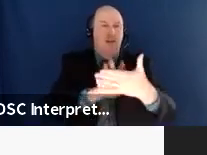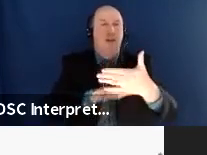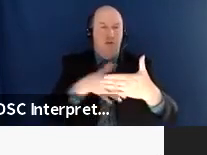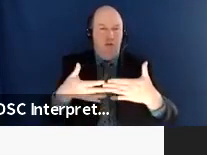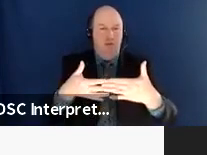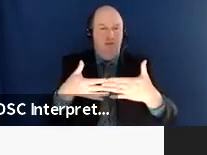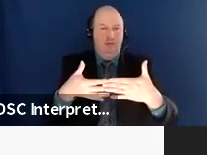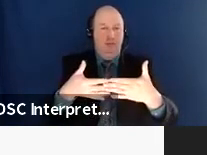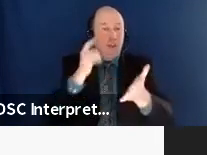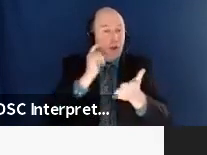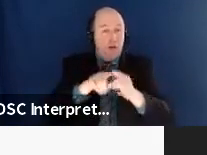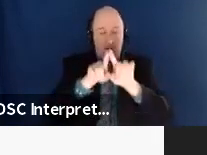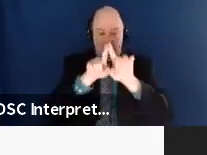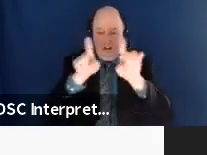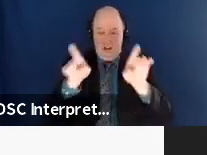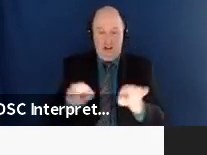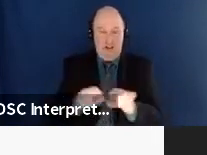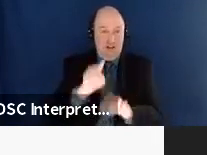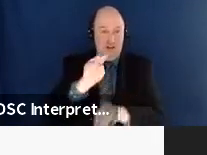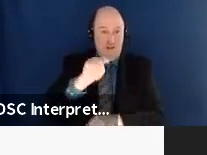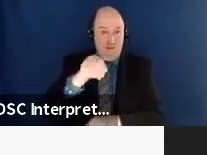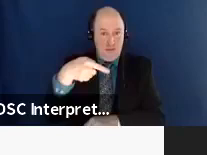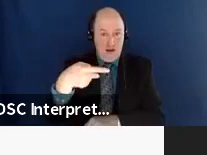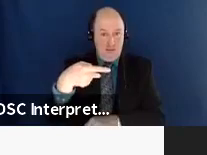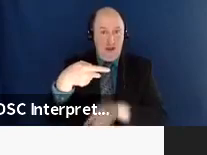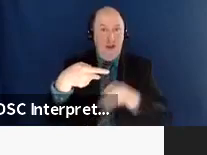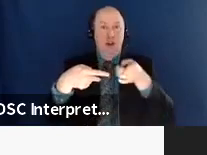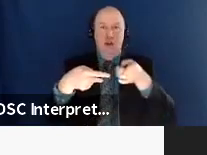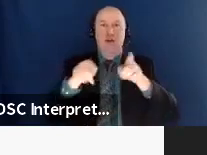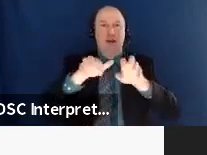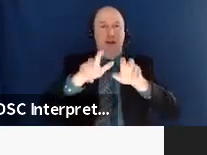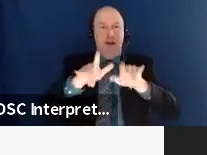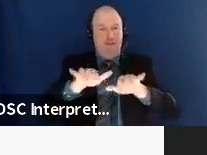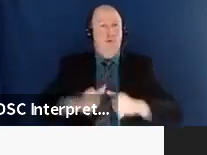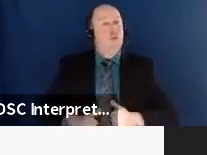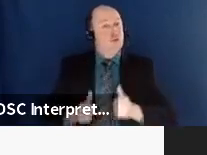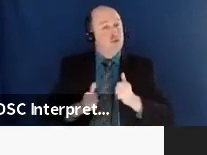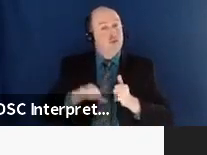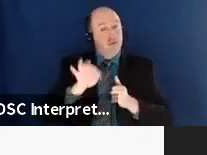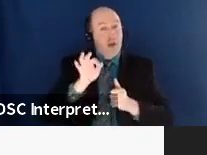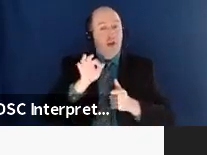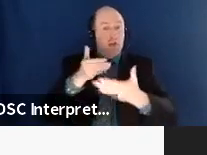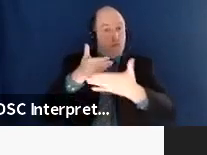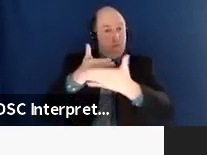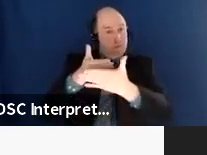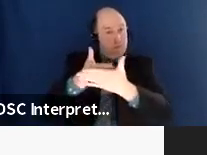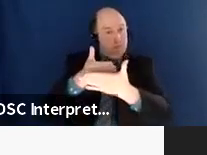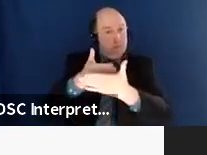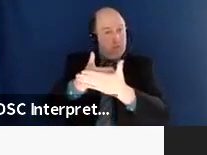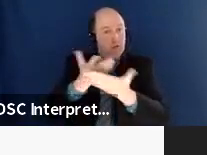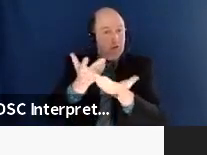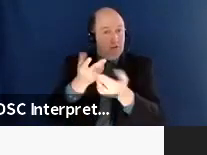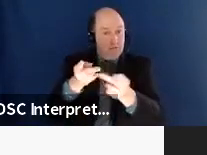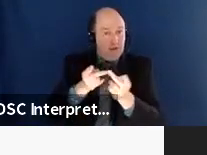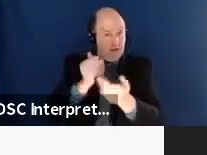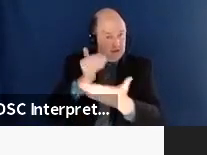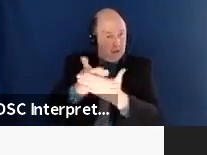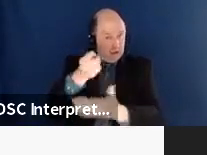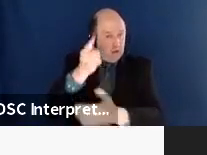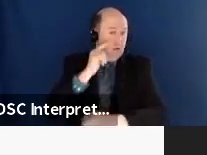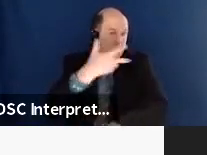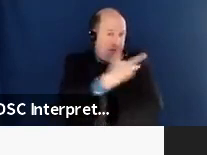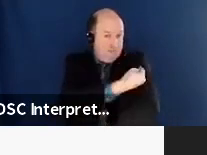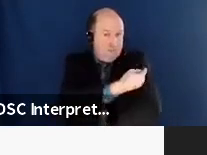that's the interactive map where you are able to type in your address and find the closest location. As you scroll down, you will